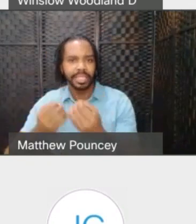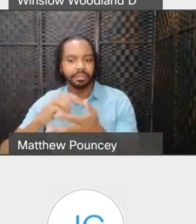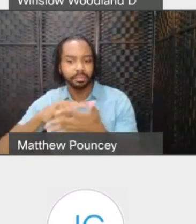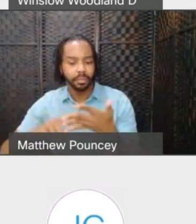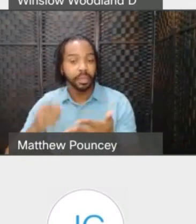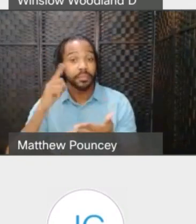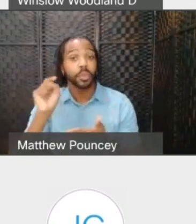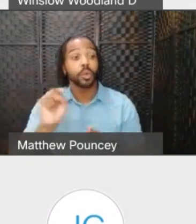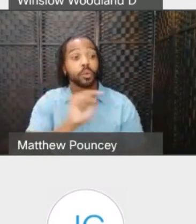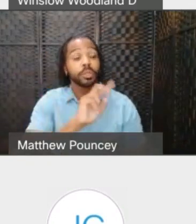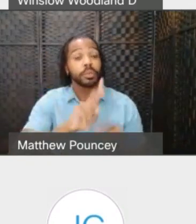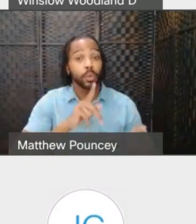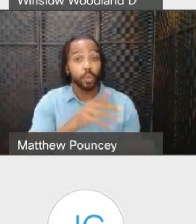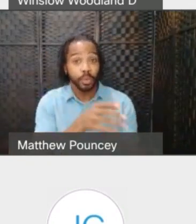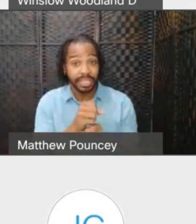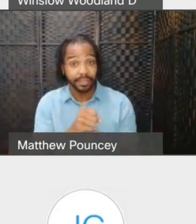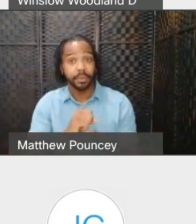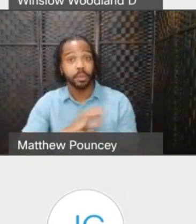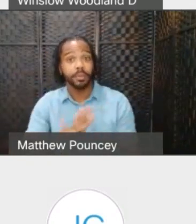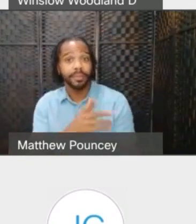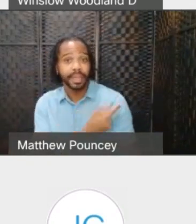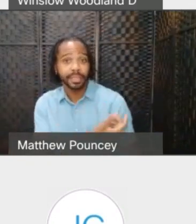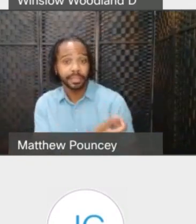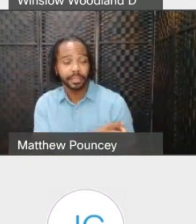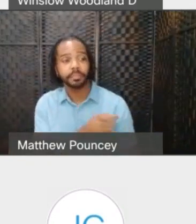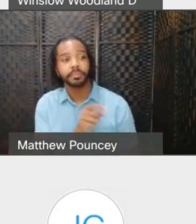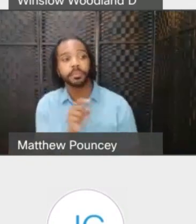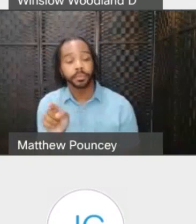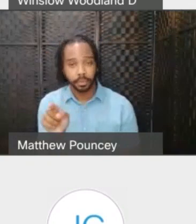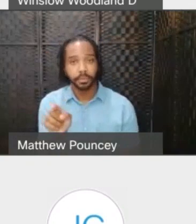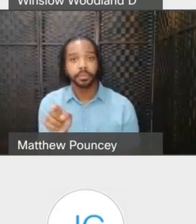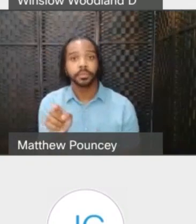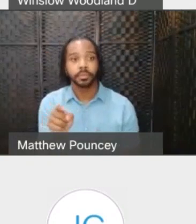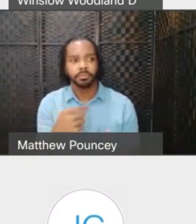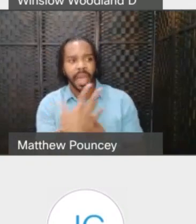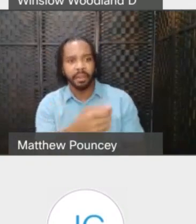received a COVID vaccine out of the country here,